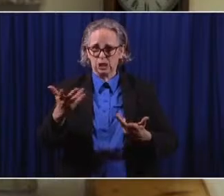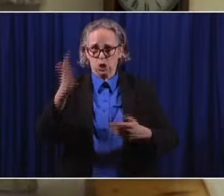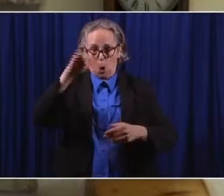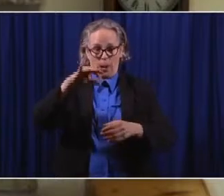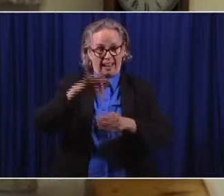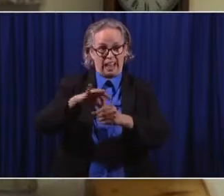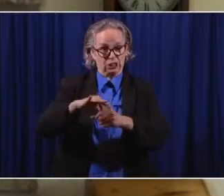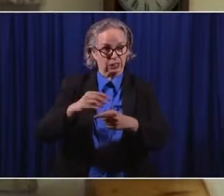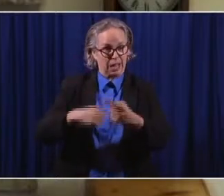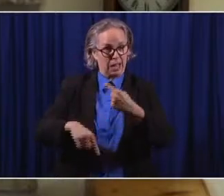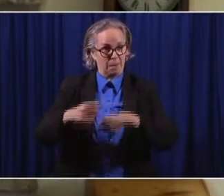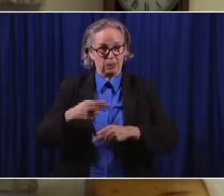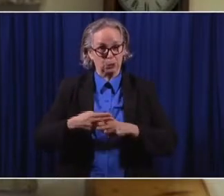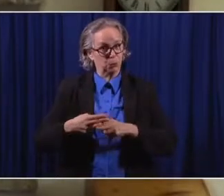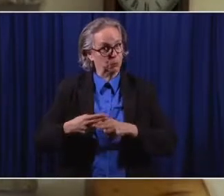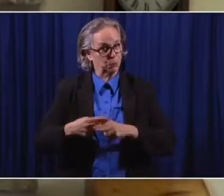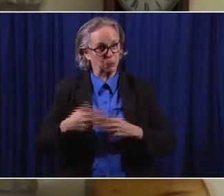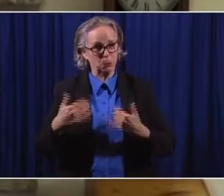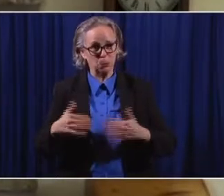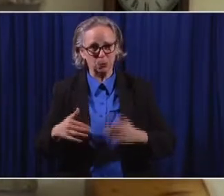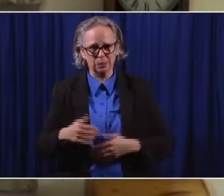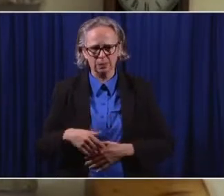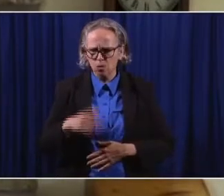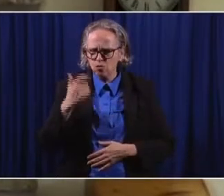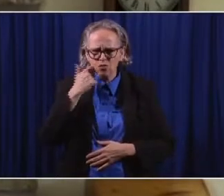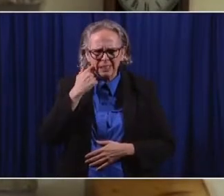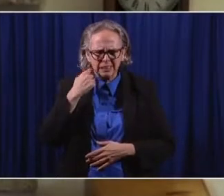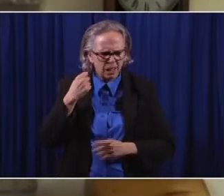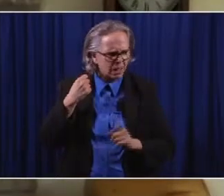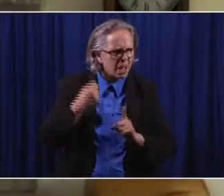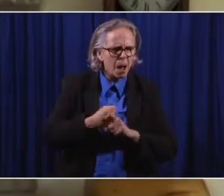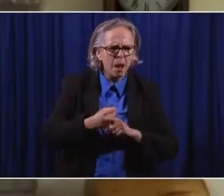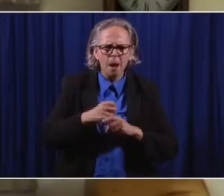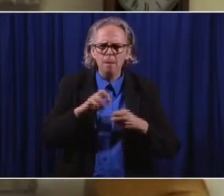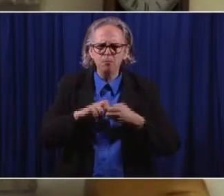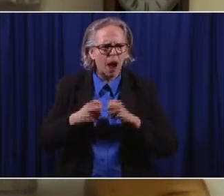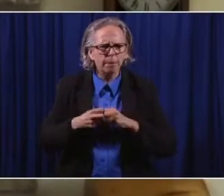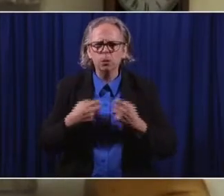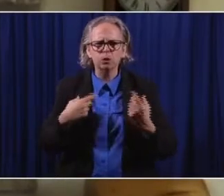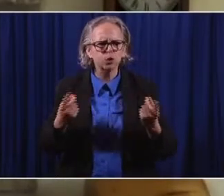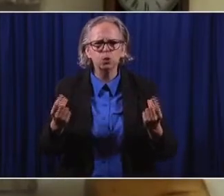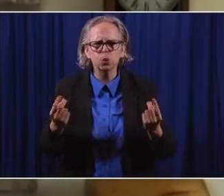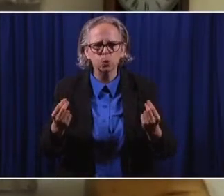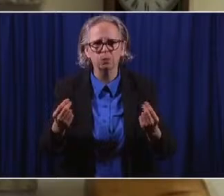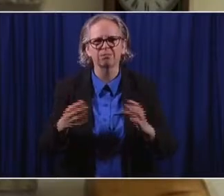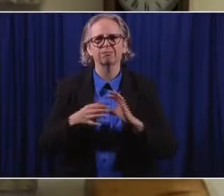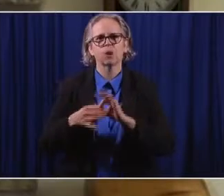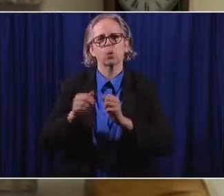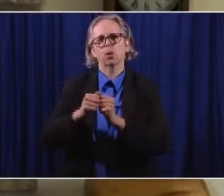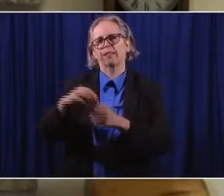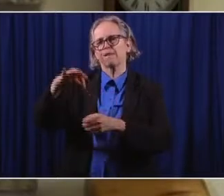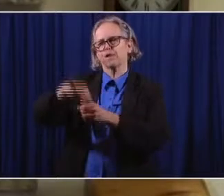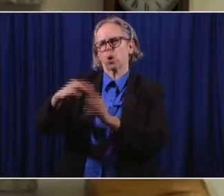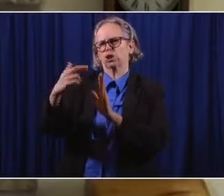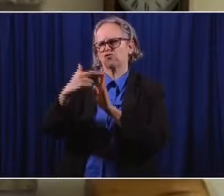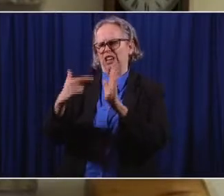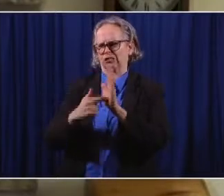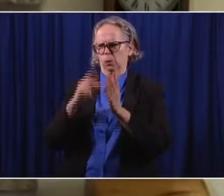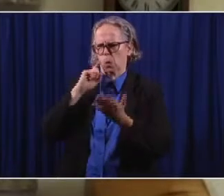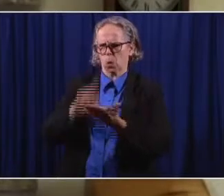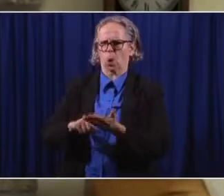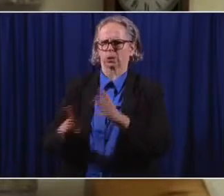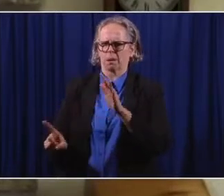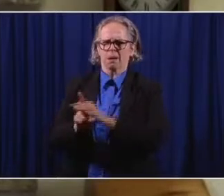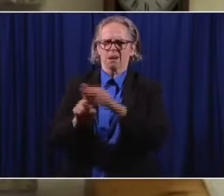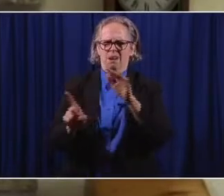been remedied, but I want to talk a little bit about it. Our Ohio benefits system provides